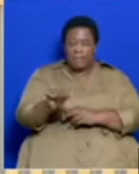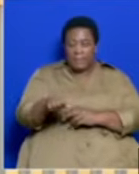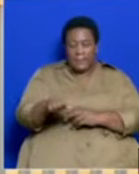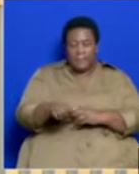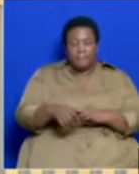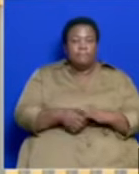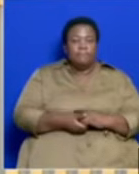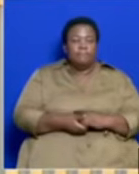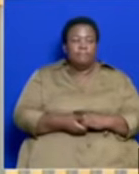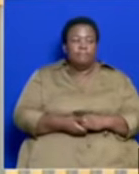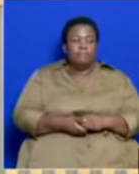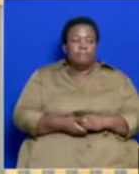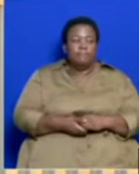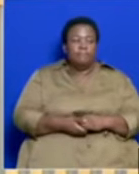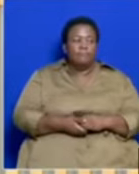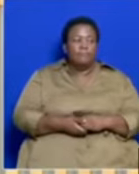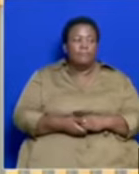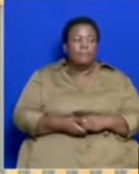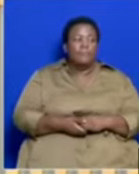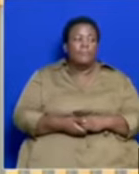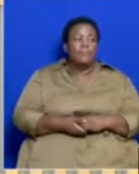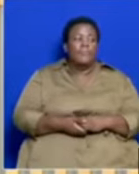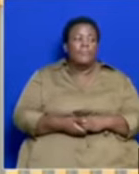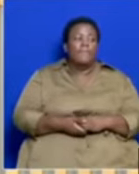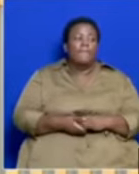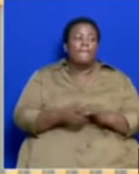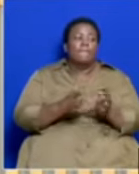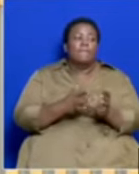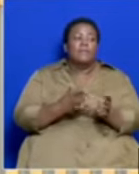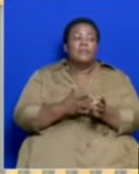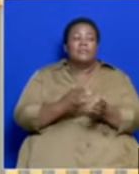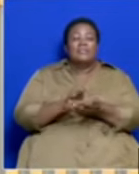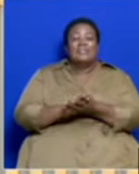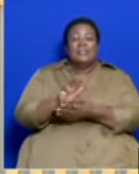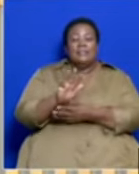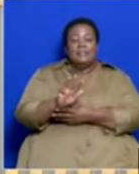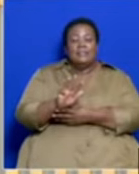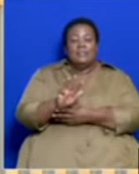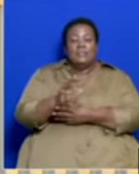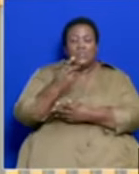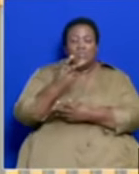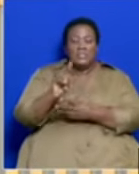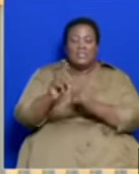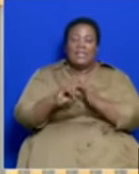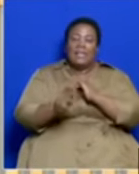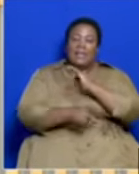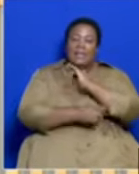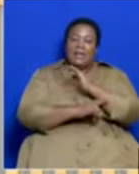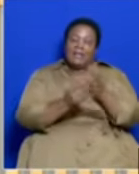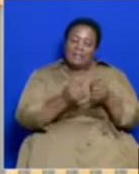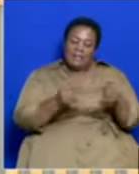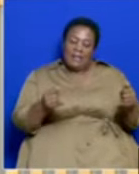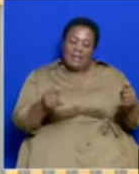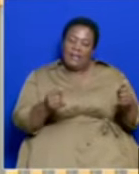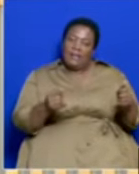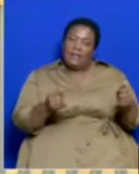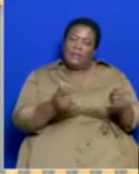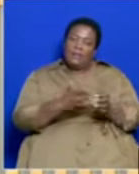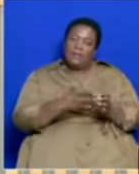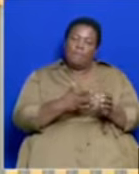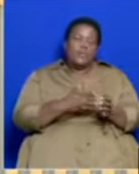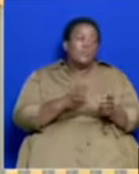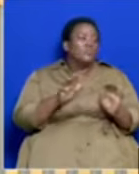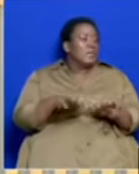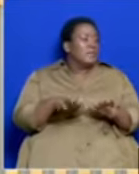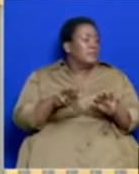On page 19, you see the last line of page 19 at Yeah. 85? Yes,